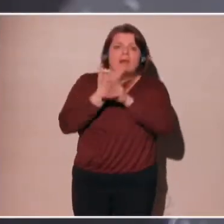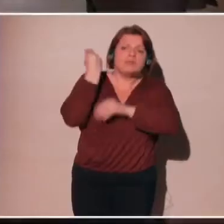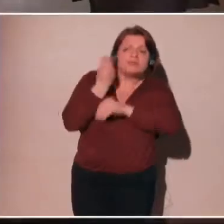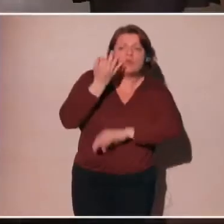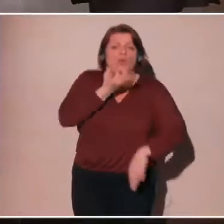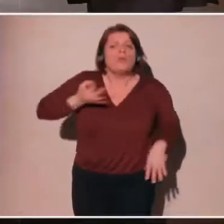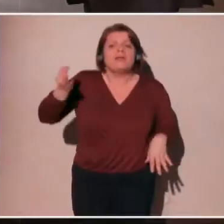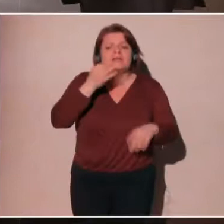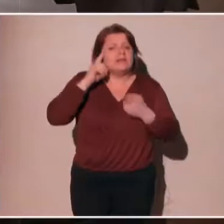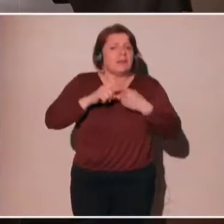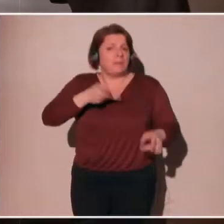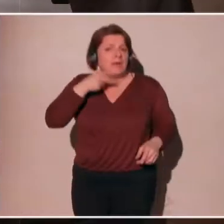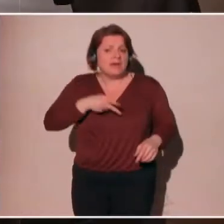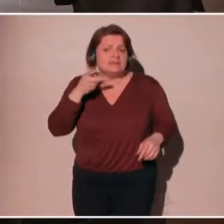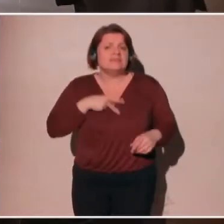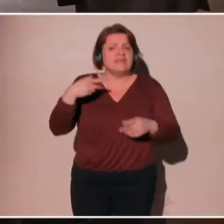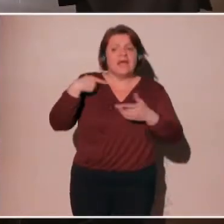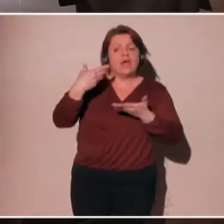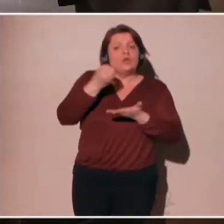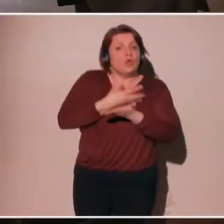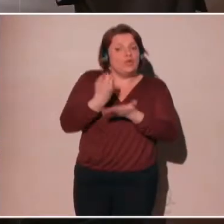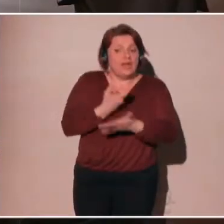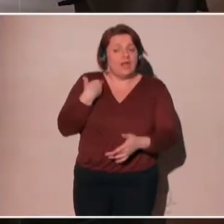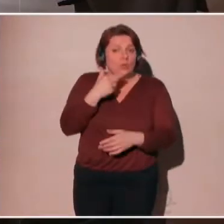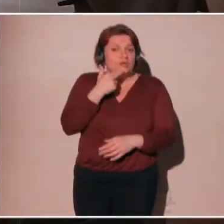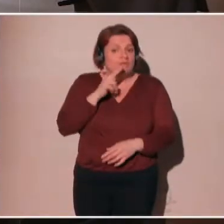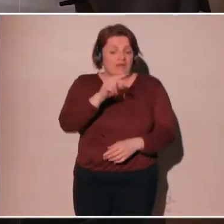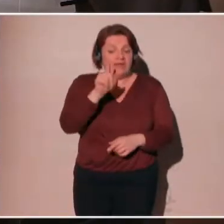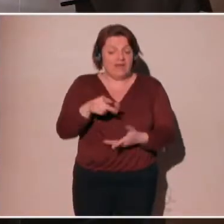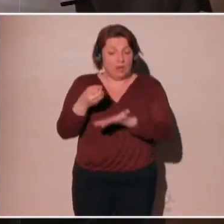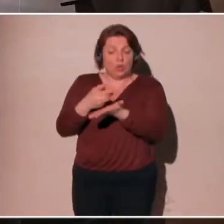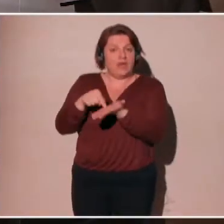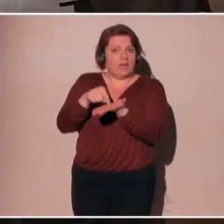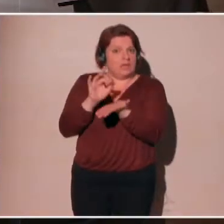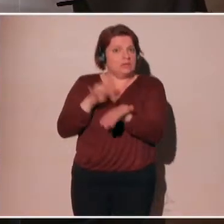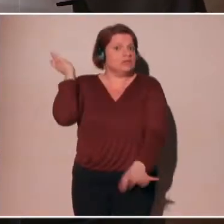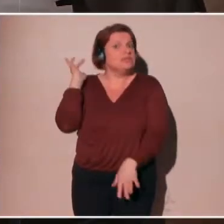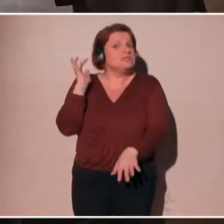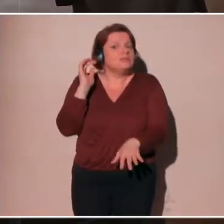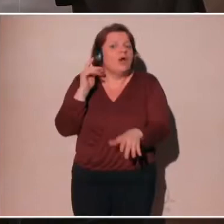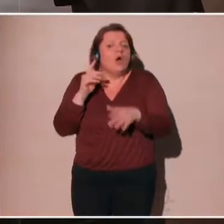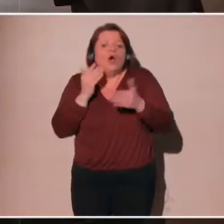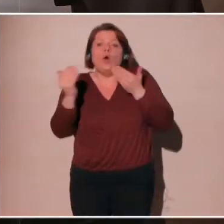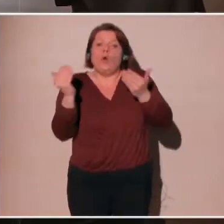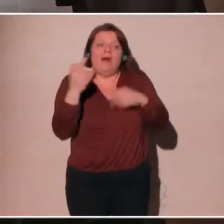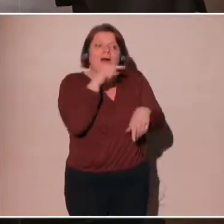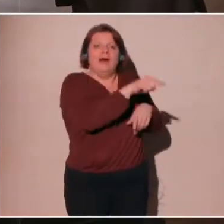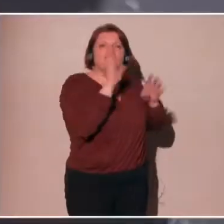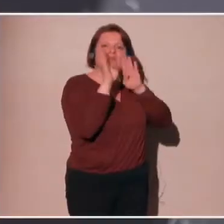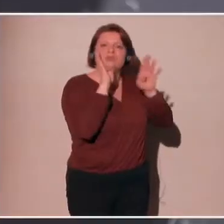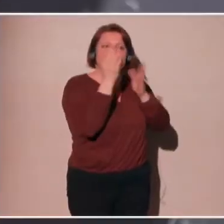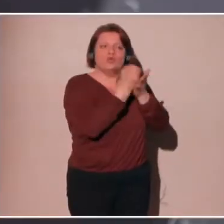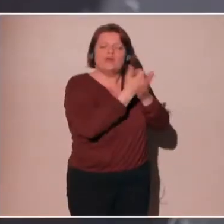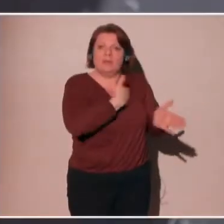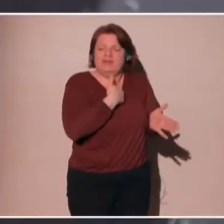due to AI and the applications of AI in medicine and healthcare. Well, these data are very sensitive, much more than private data